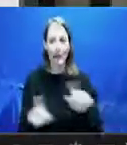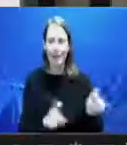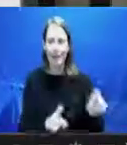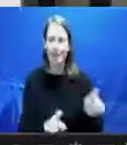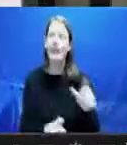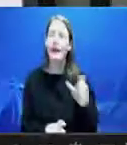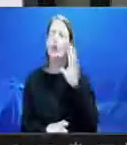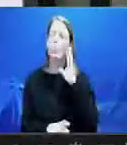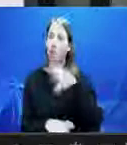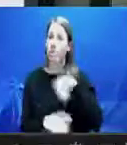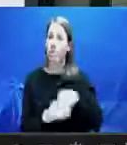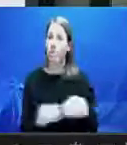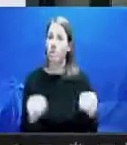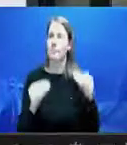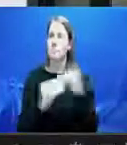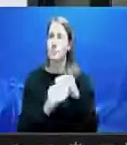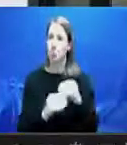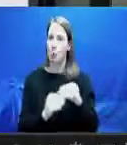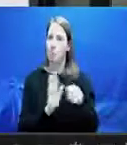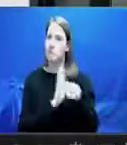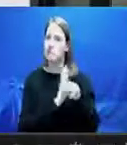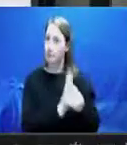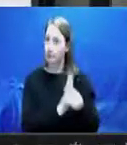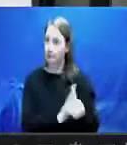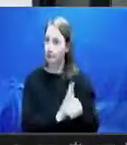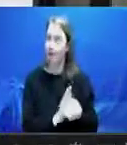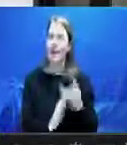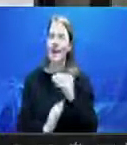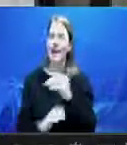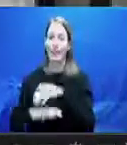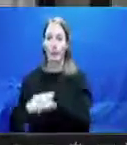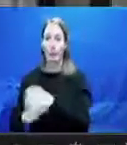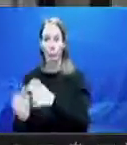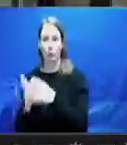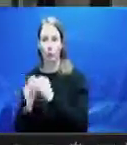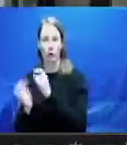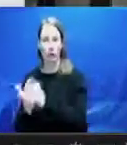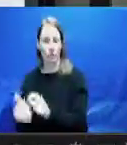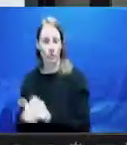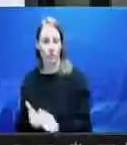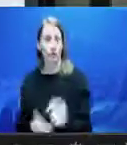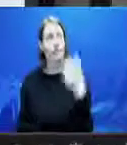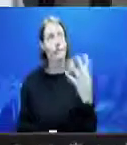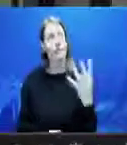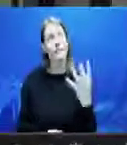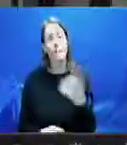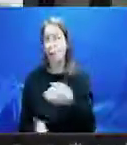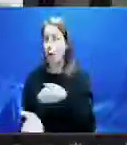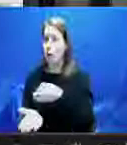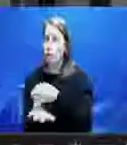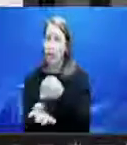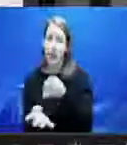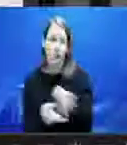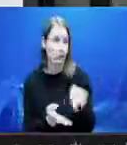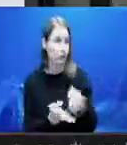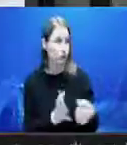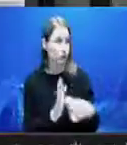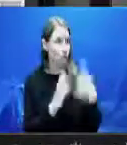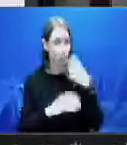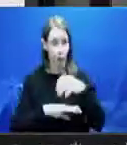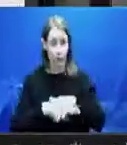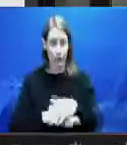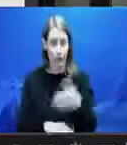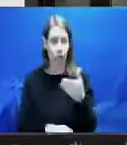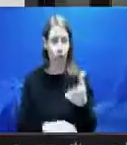English language arts and literacy contain 4 main strands across all grade levels: reading, writing, speaking and listening, and